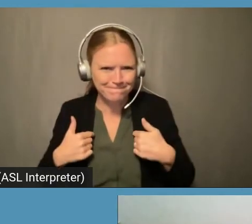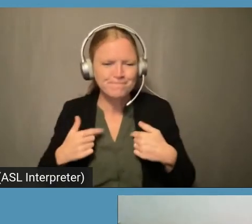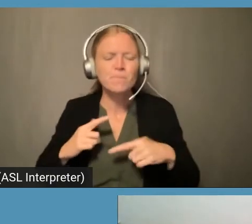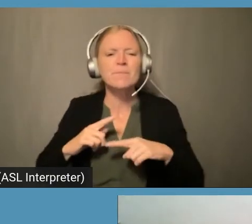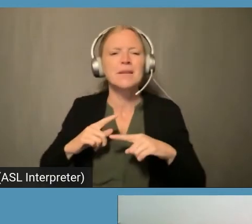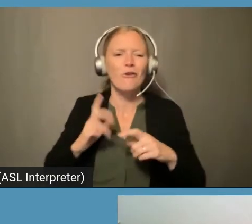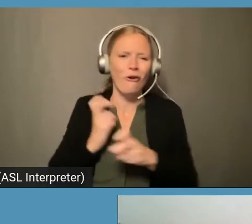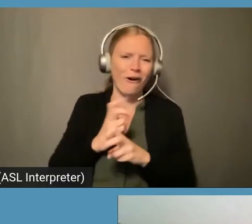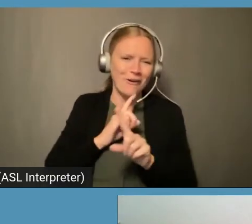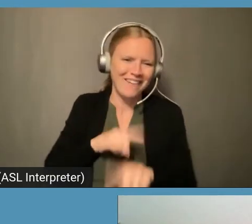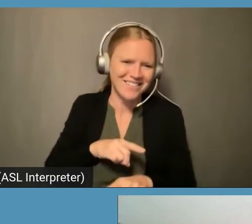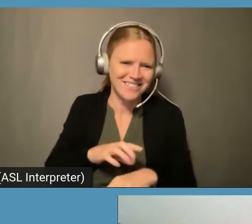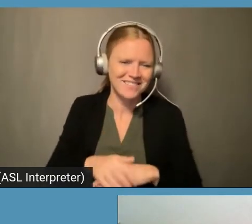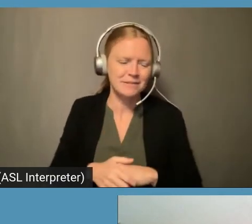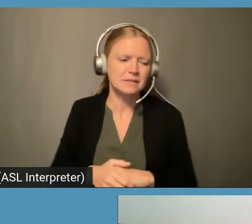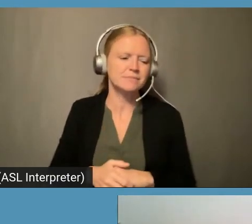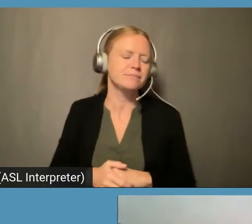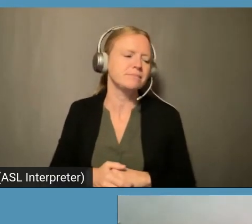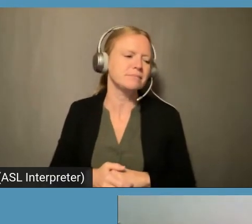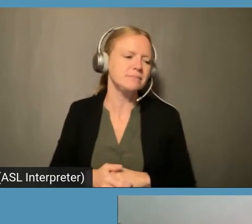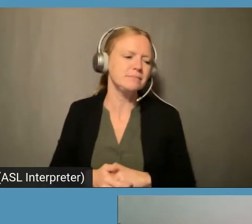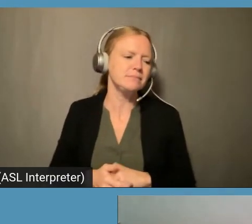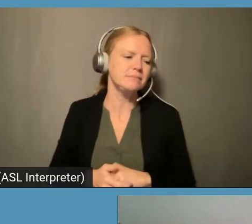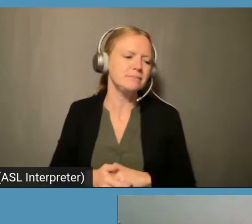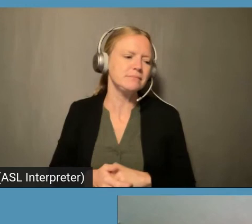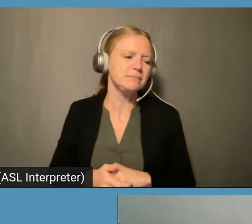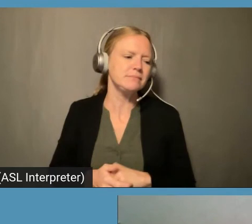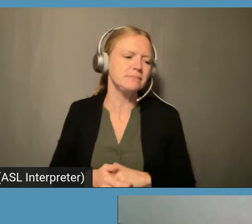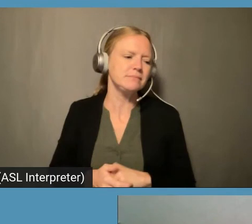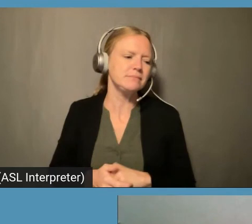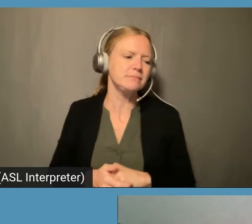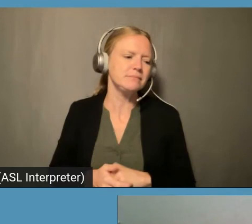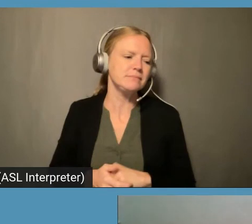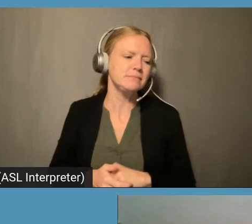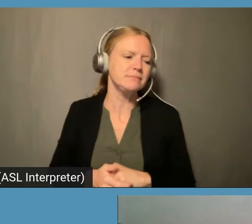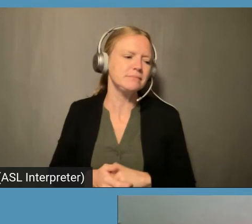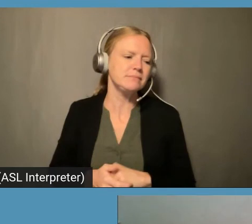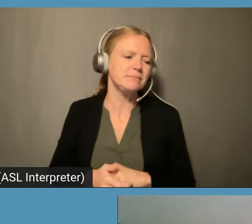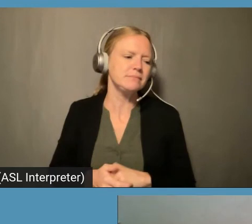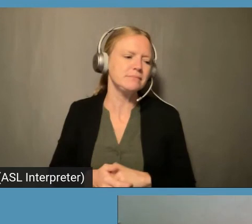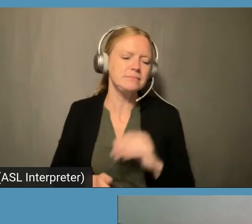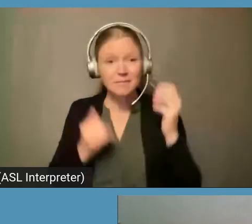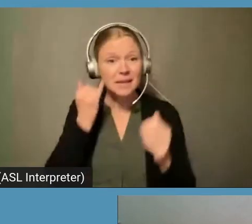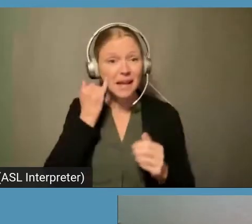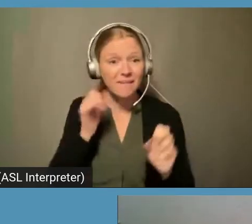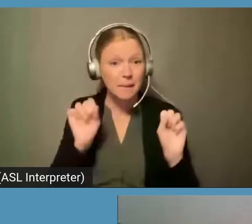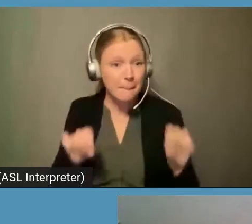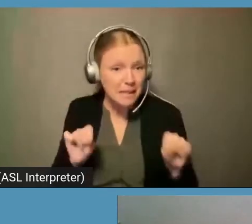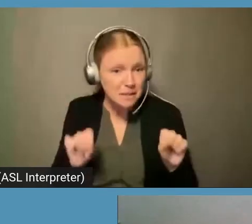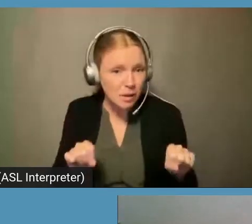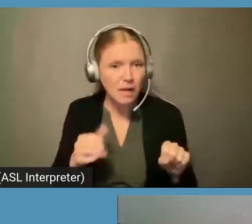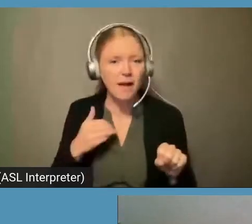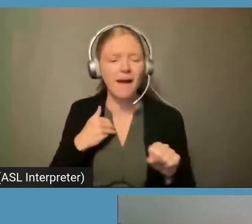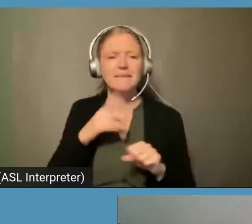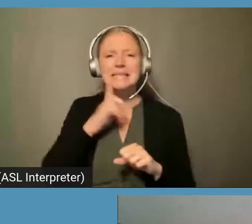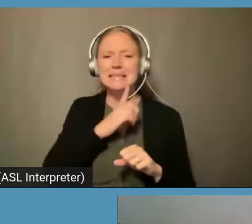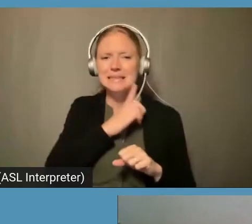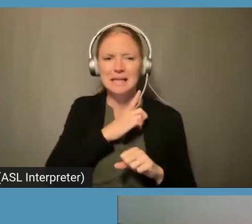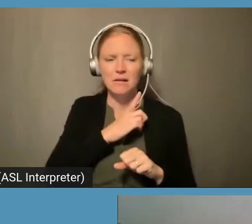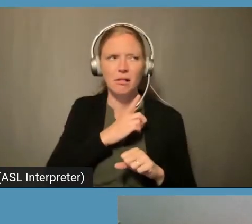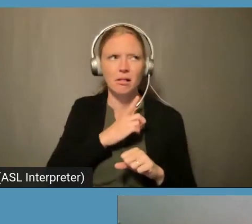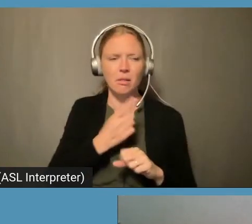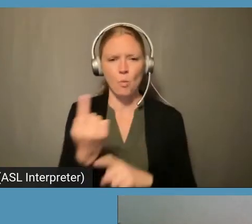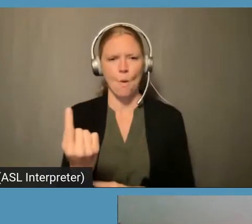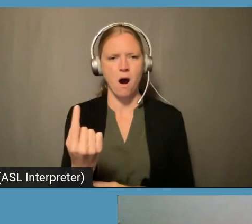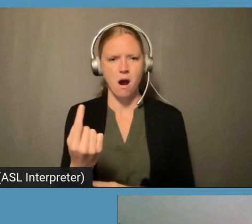I think having, if it's possible, a single point of contact where